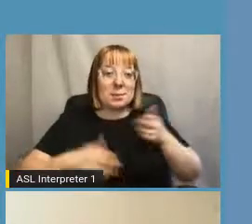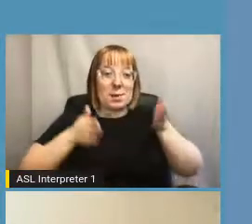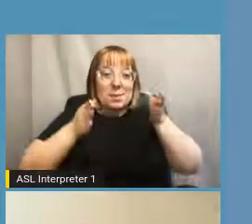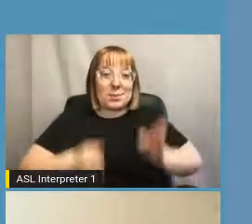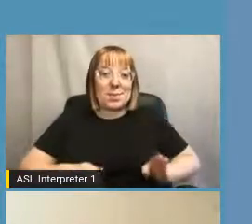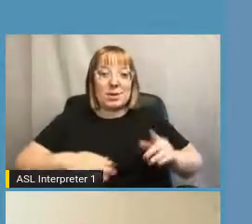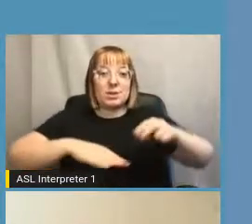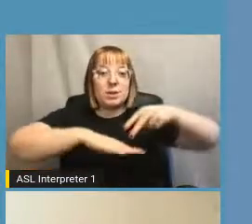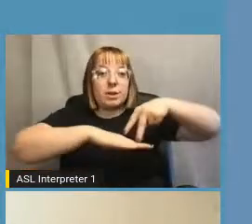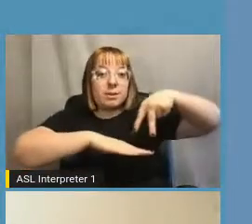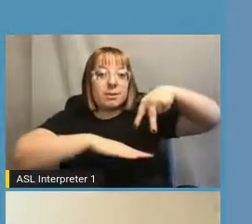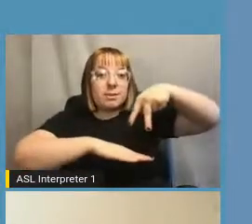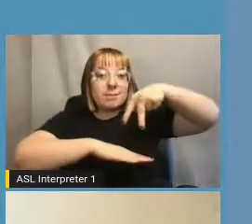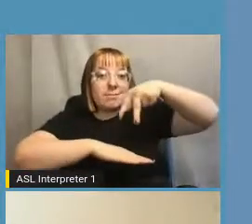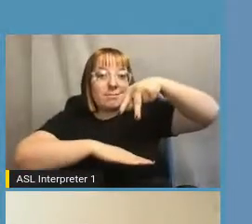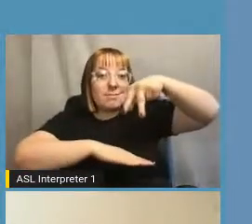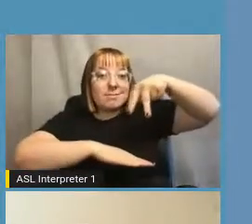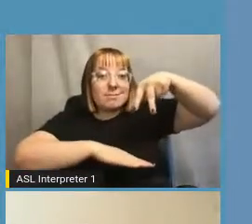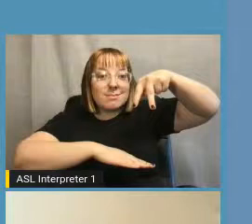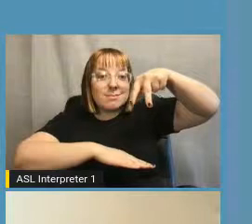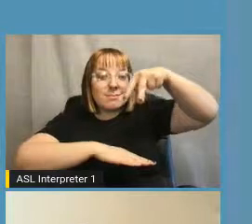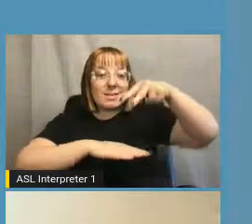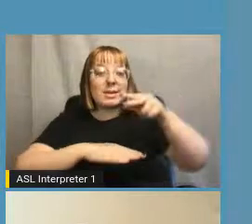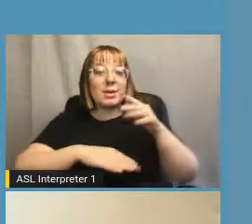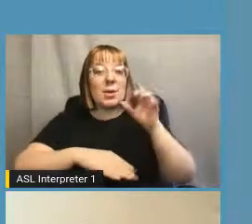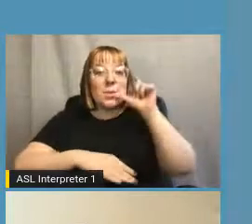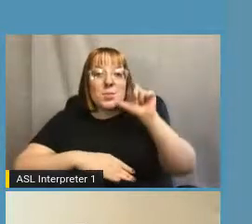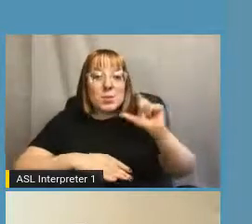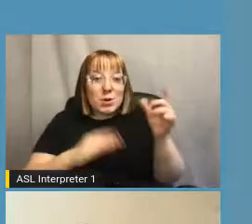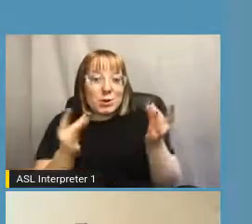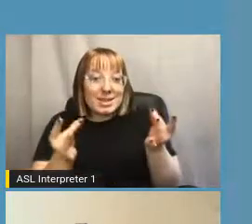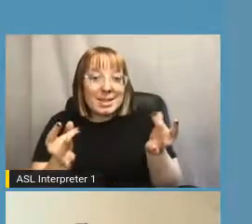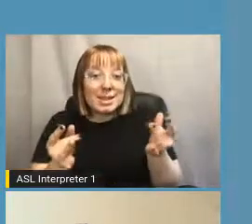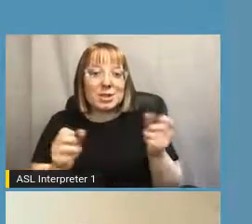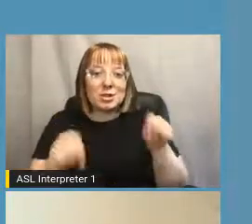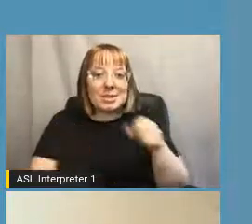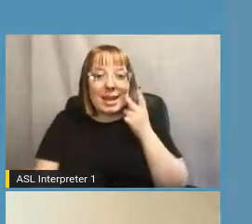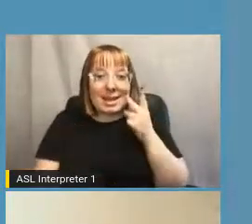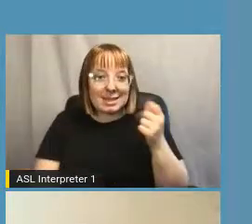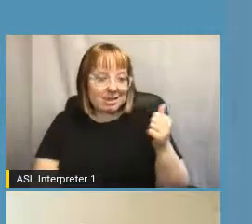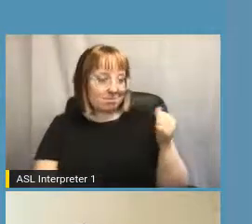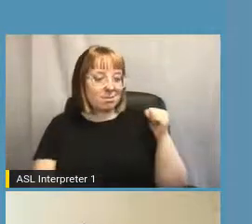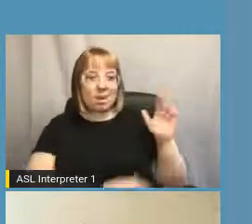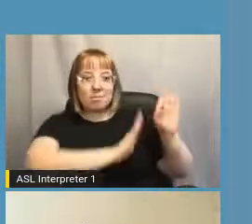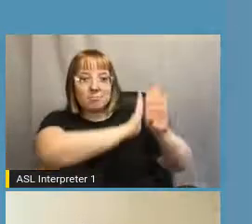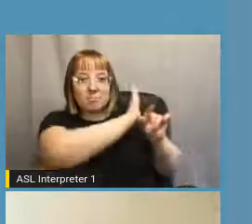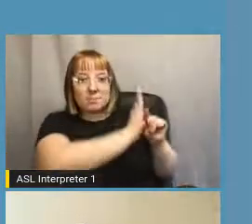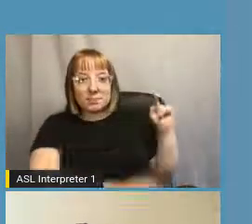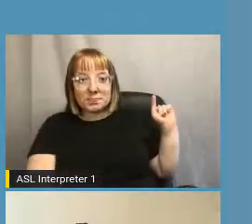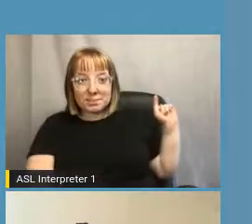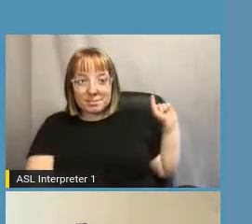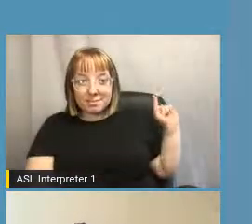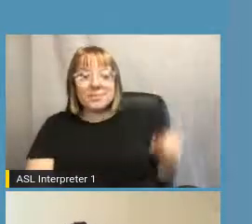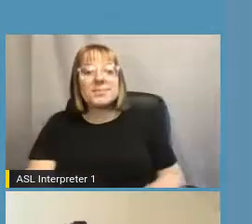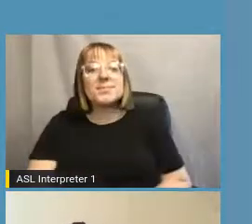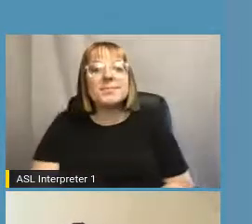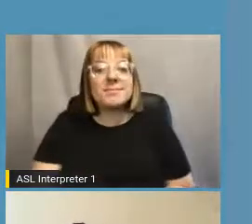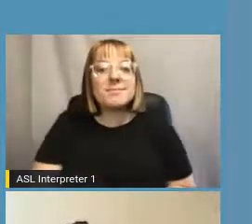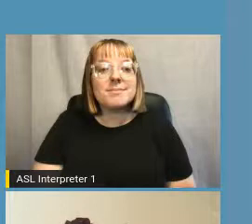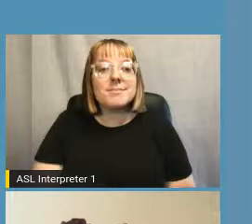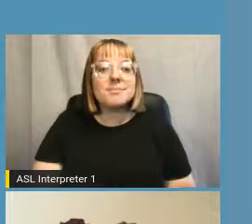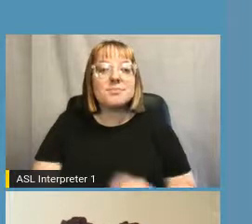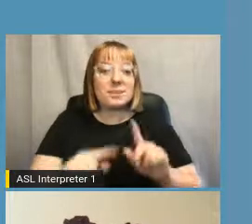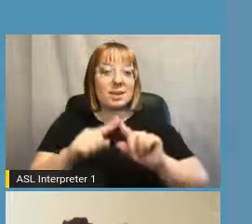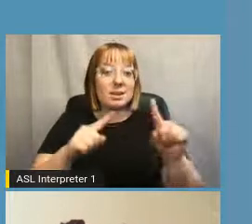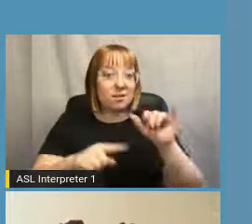working, and you can see the moon texture on the ground behind me. So that was just, and so there's a difference in